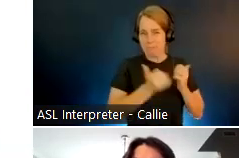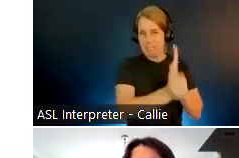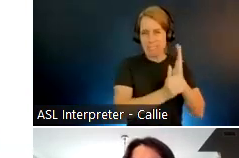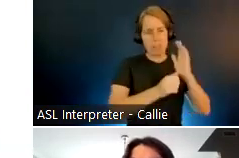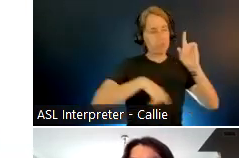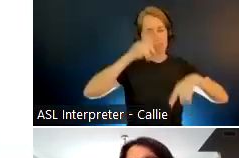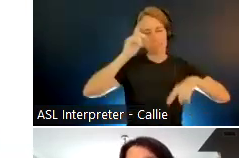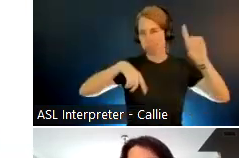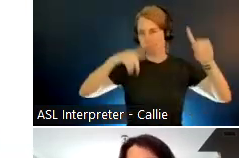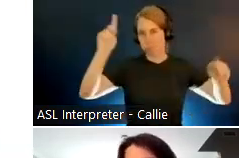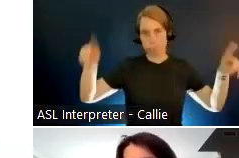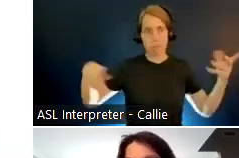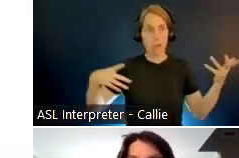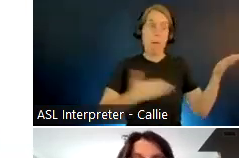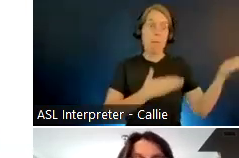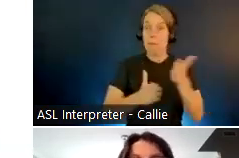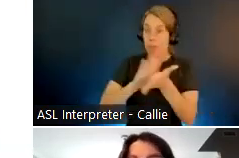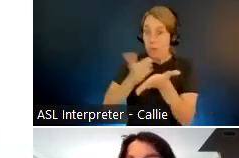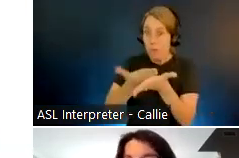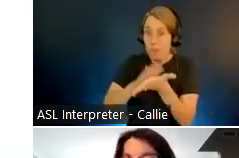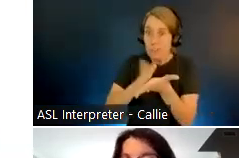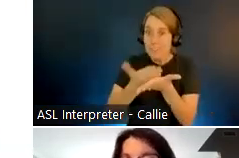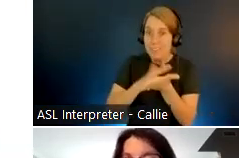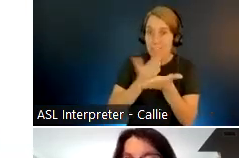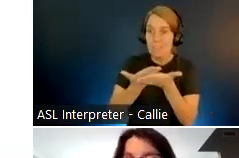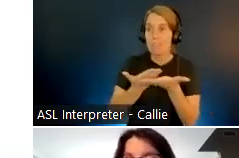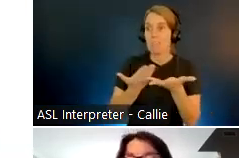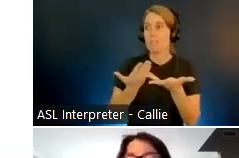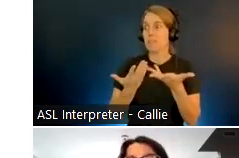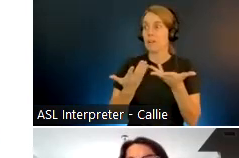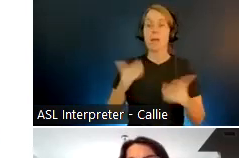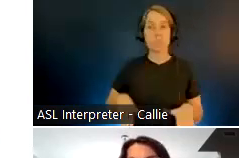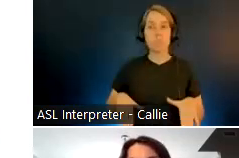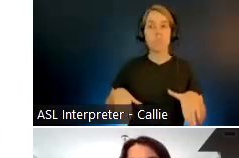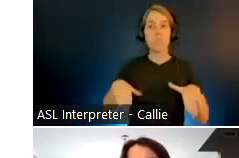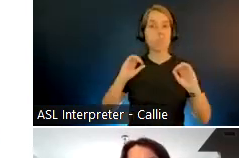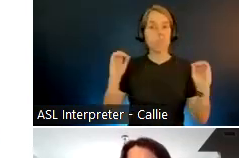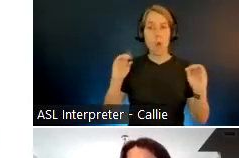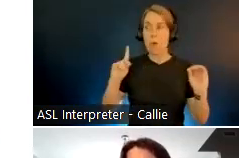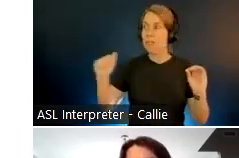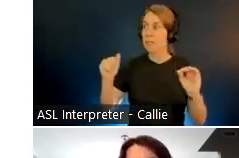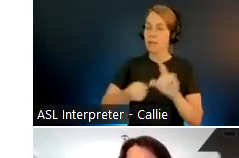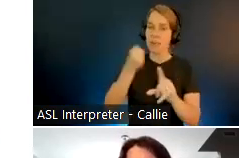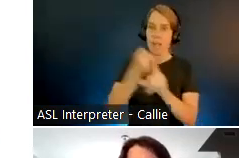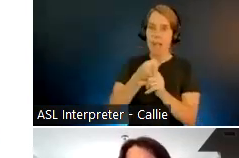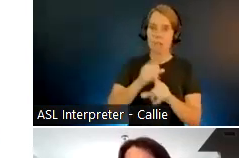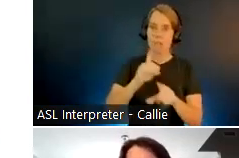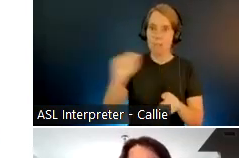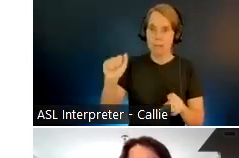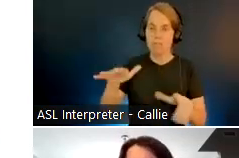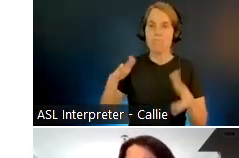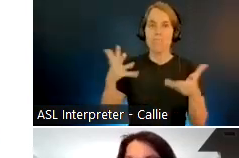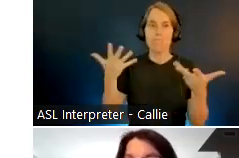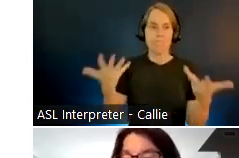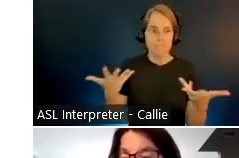it may be cooking. Somebody has acquired a disability now and they want to learn how to cook with their disability.